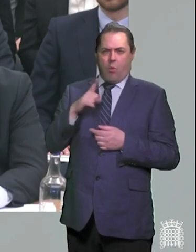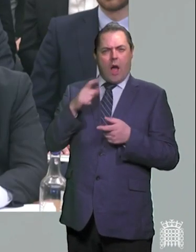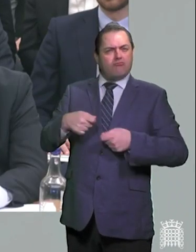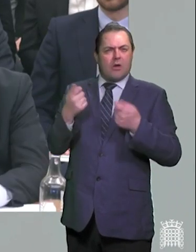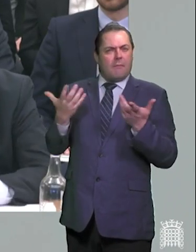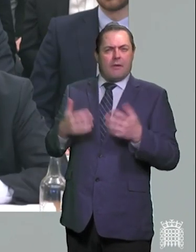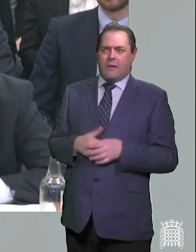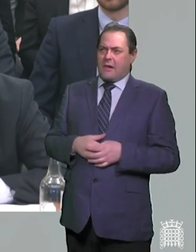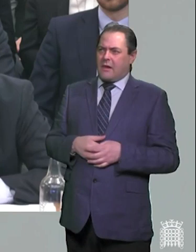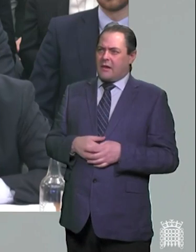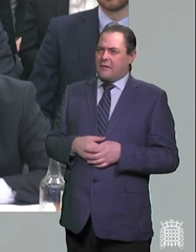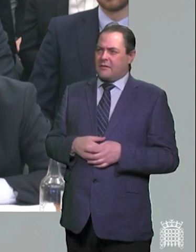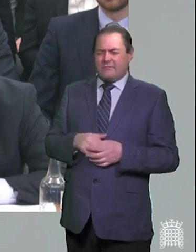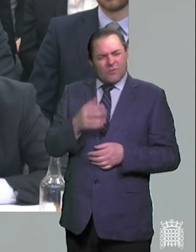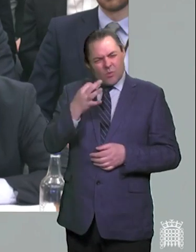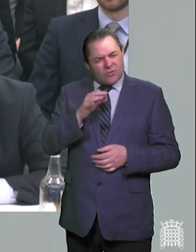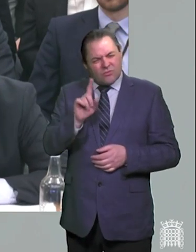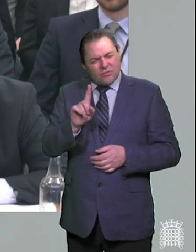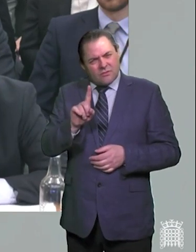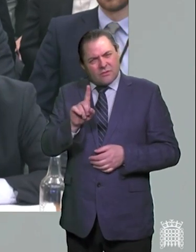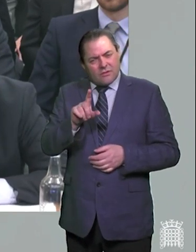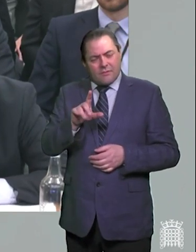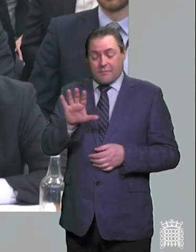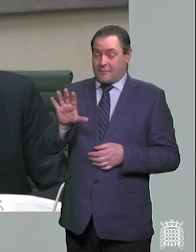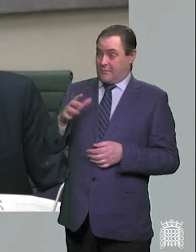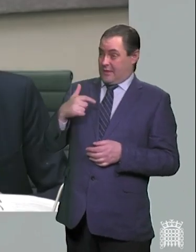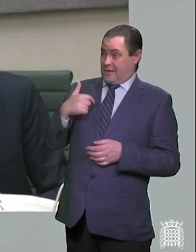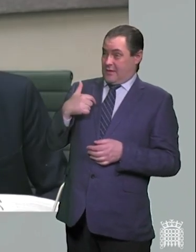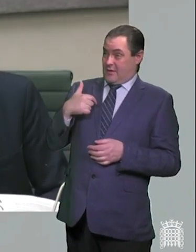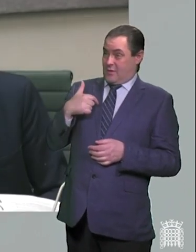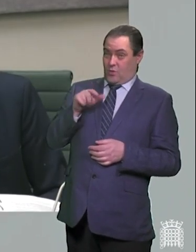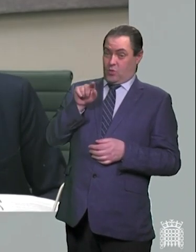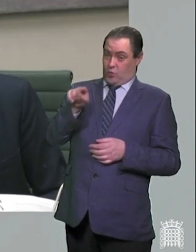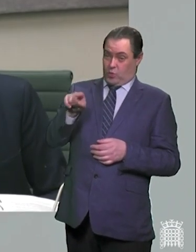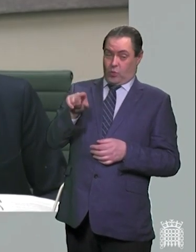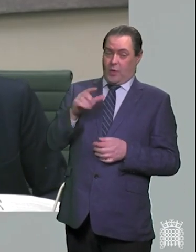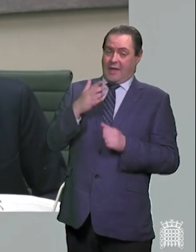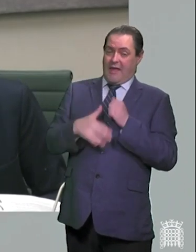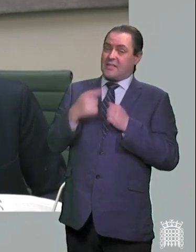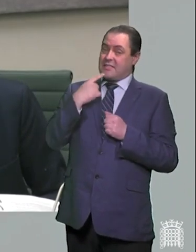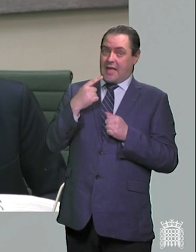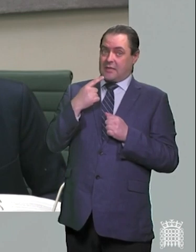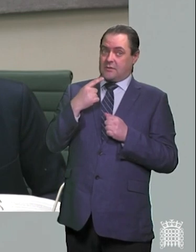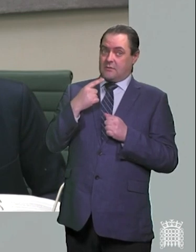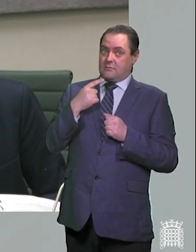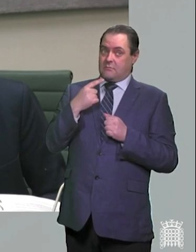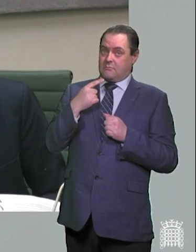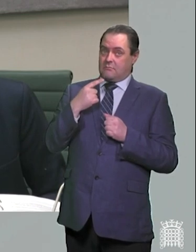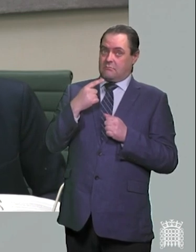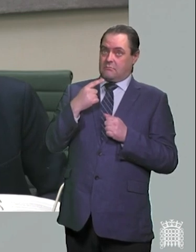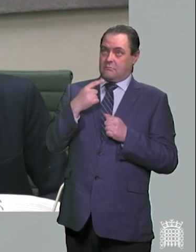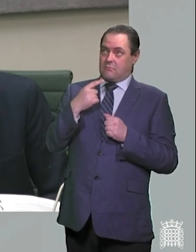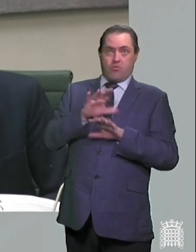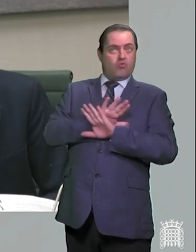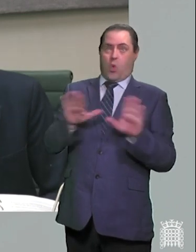it? Sorry, I don't understand the question. Well, I'm just... You're not denying you might have said that what I